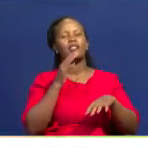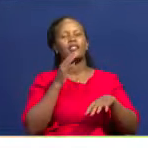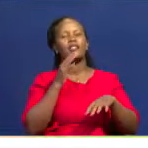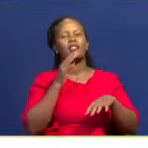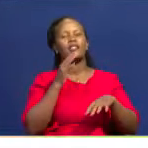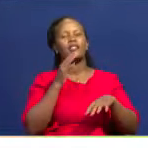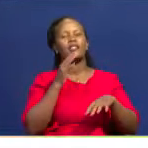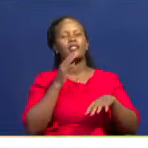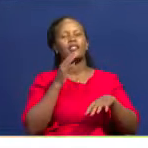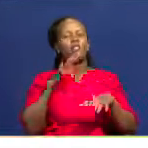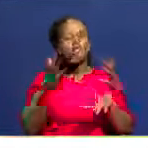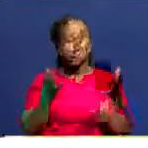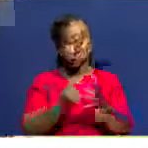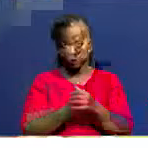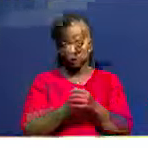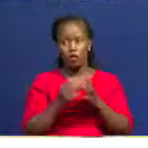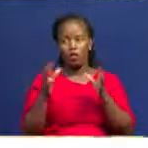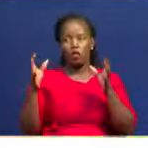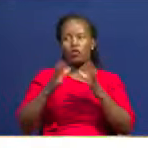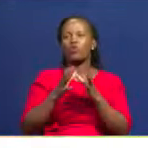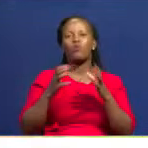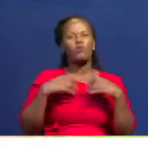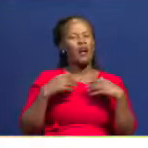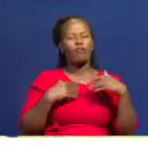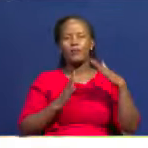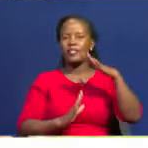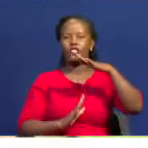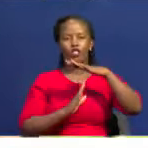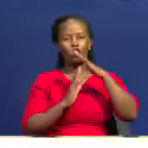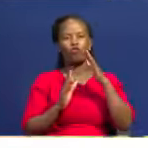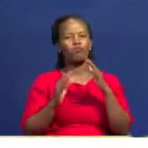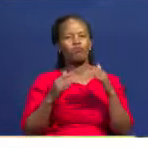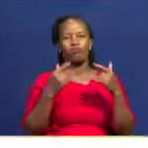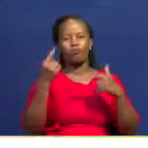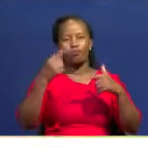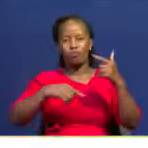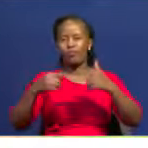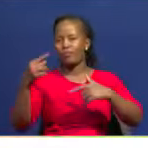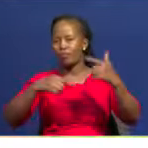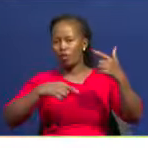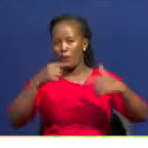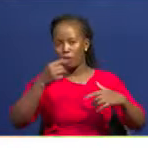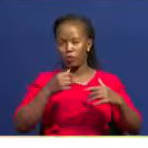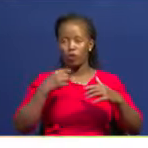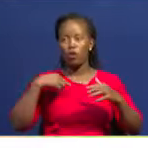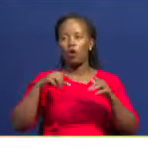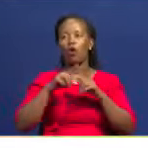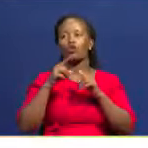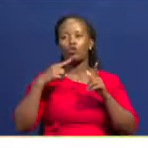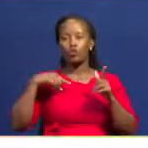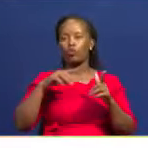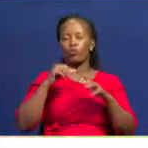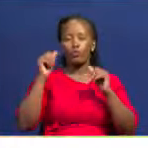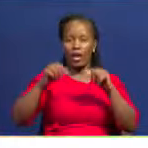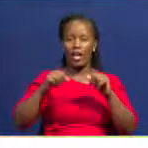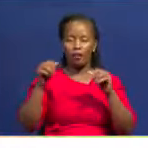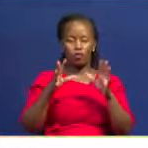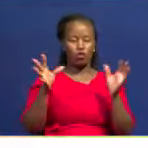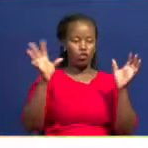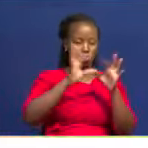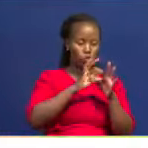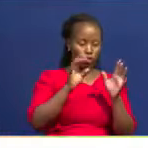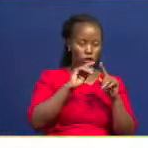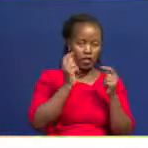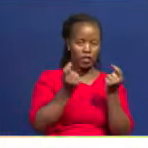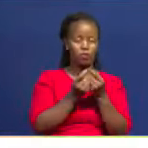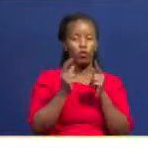bringing a game, and it's been a good season for us. We've managed to come back to the series, and we also managed to